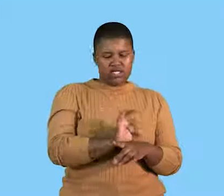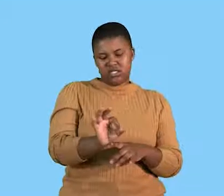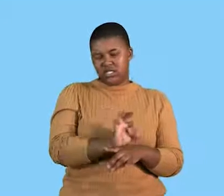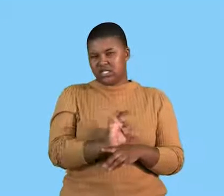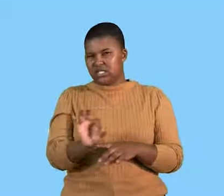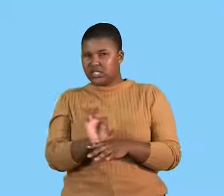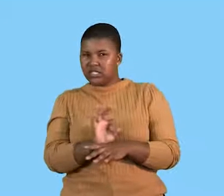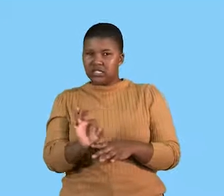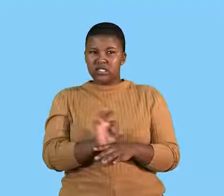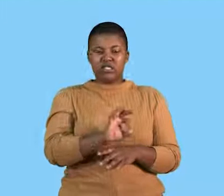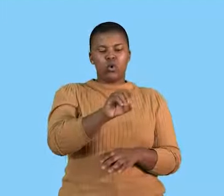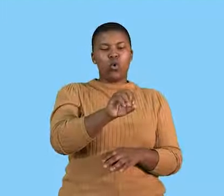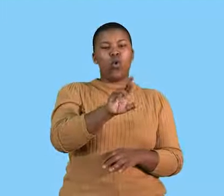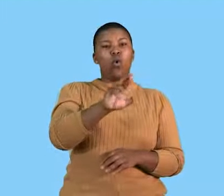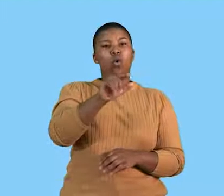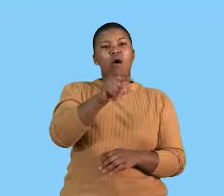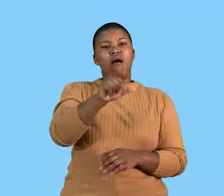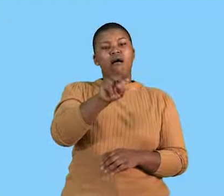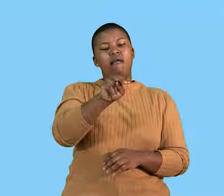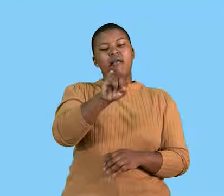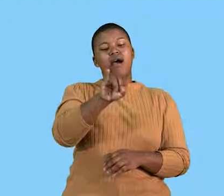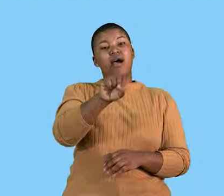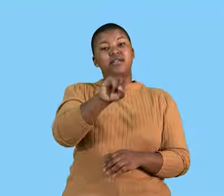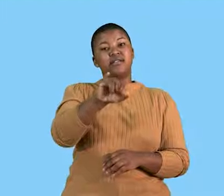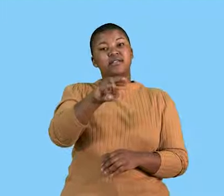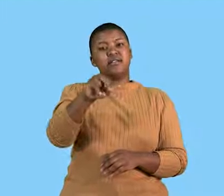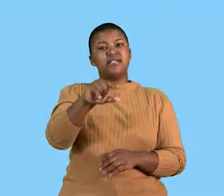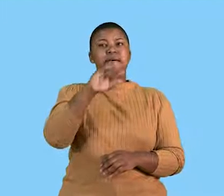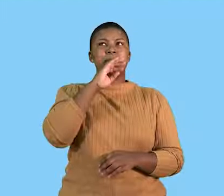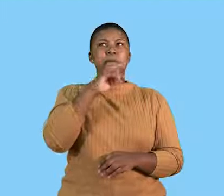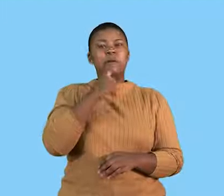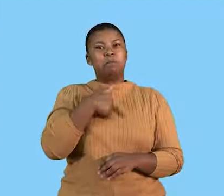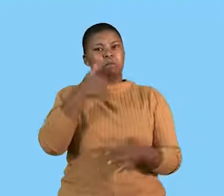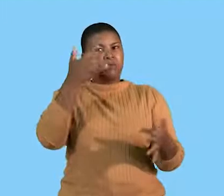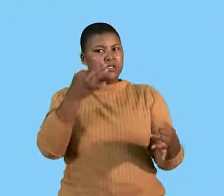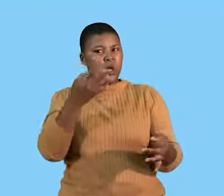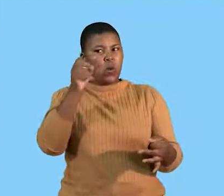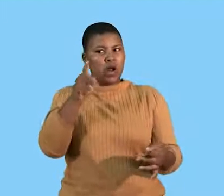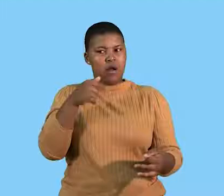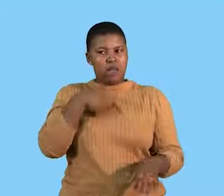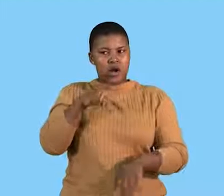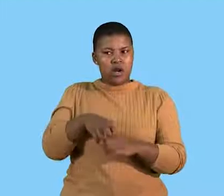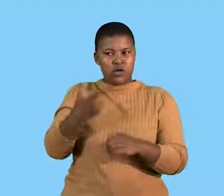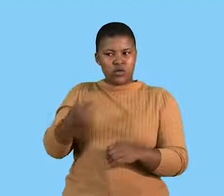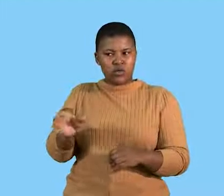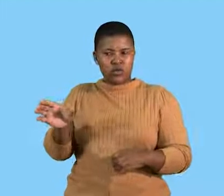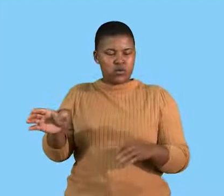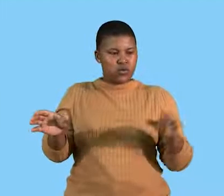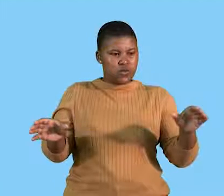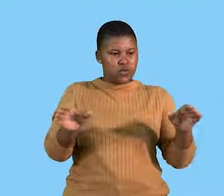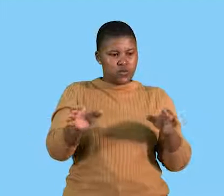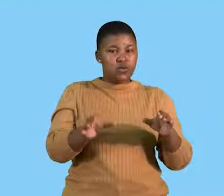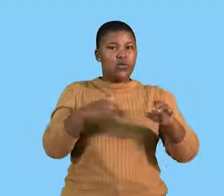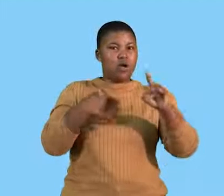Now organizing is where we group our tasks, so we determine what needs to be done for us to reach